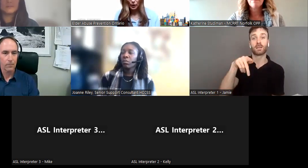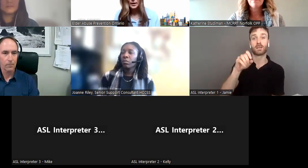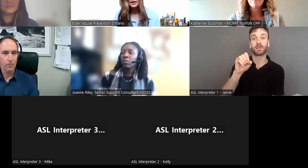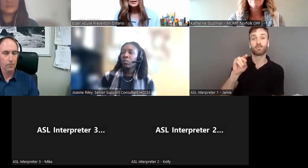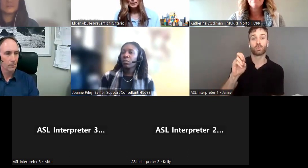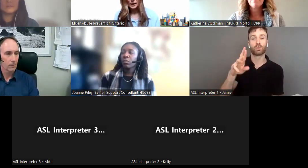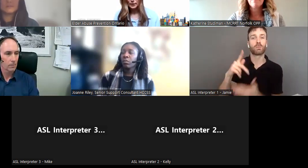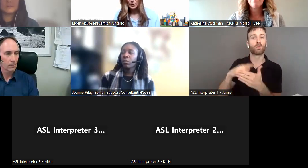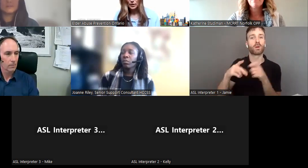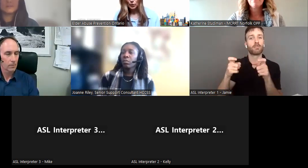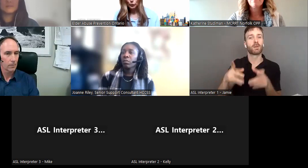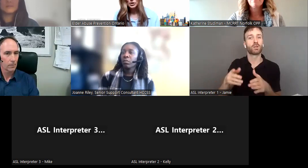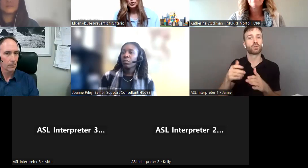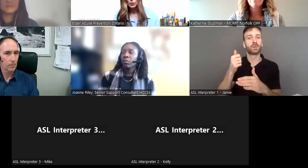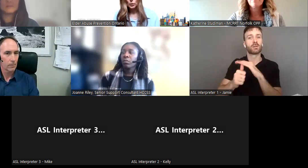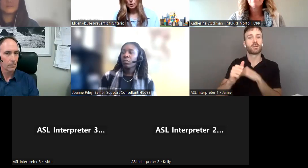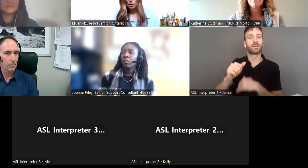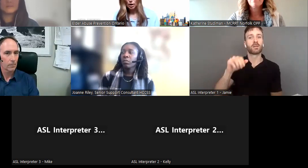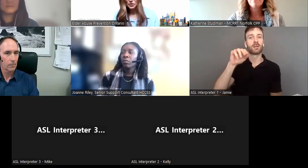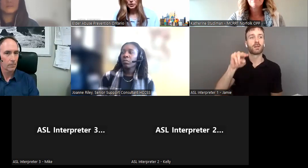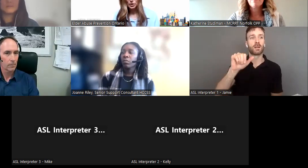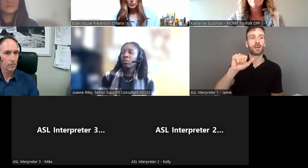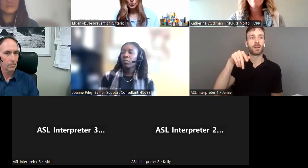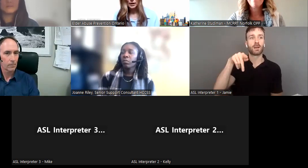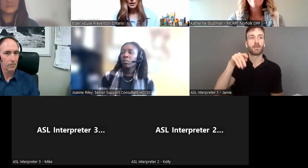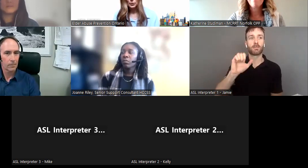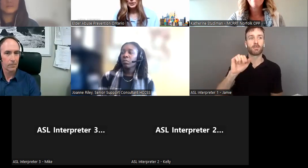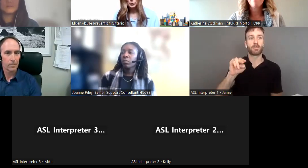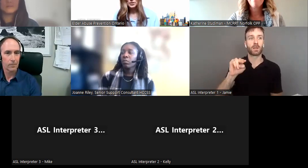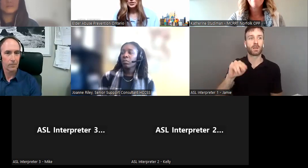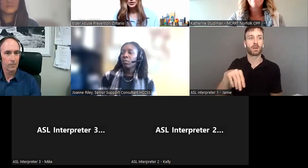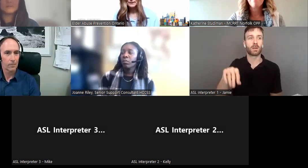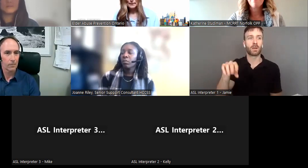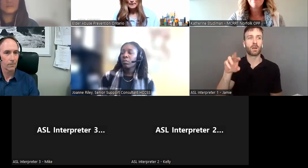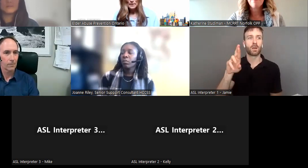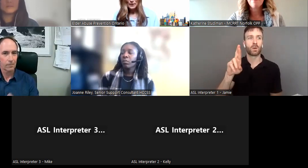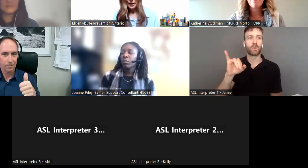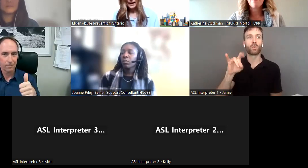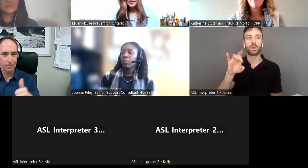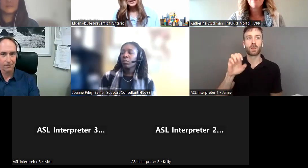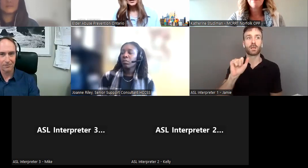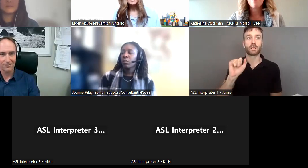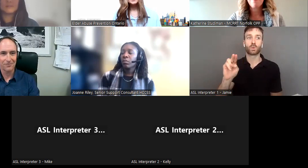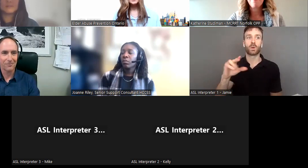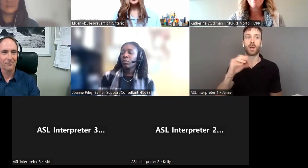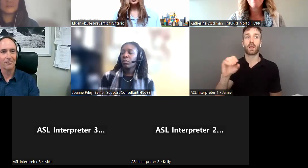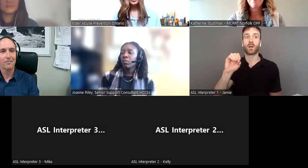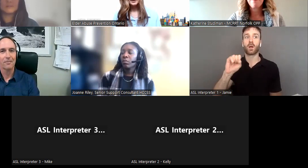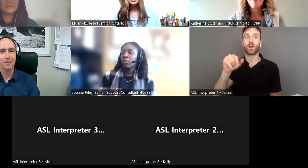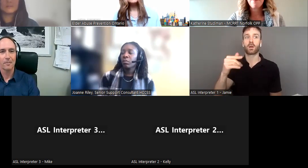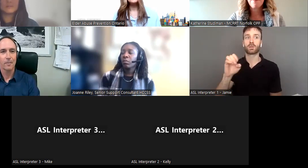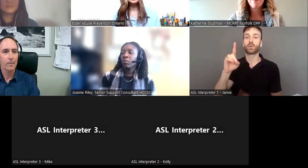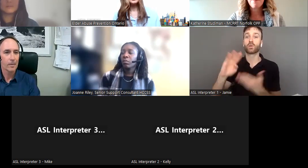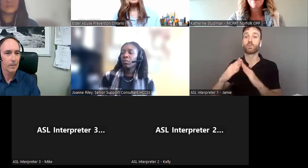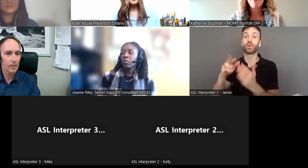manager for Nepean, Rideau, Osgoode Community Resource Center, and is the